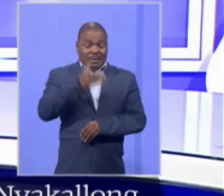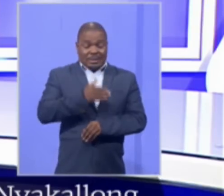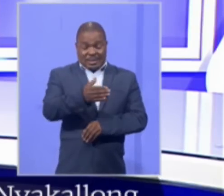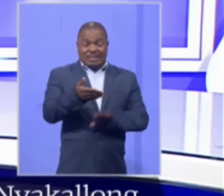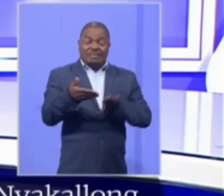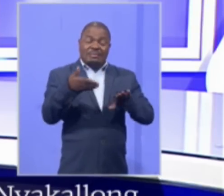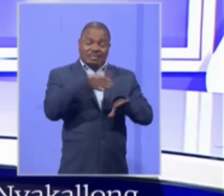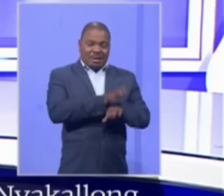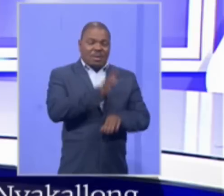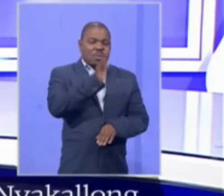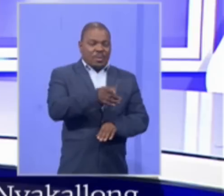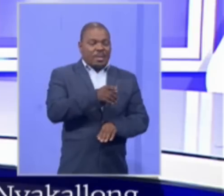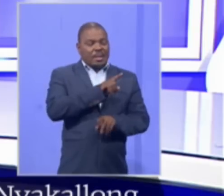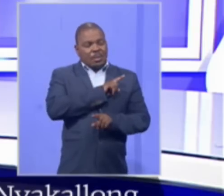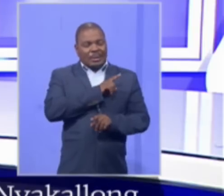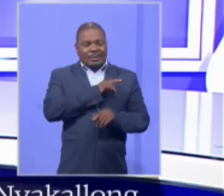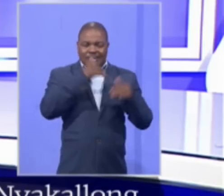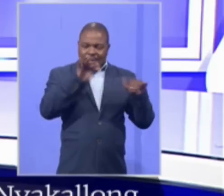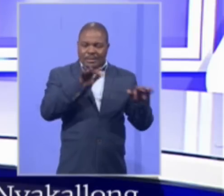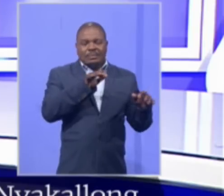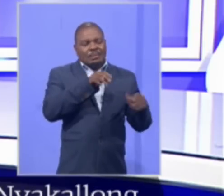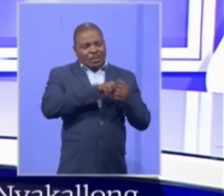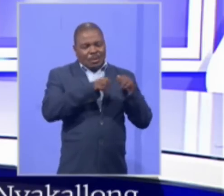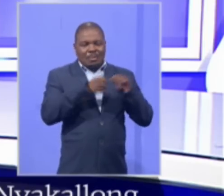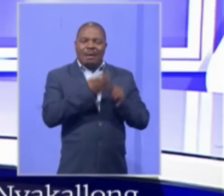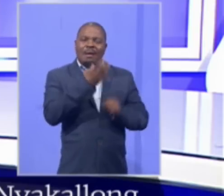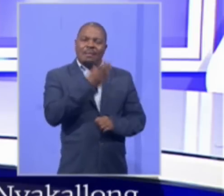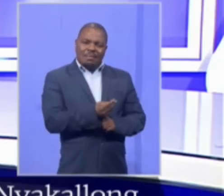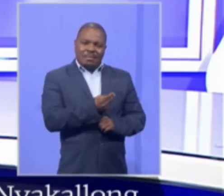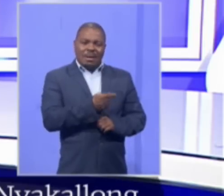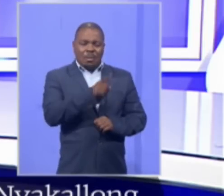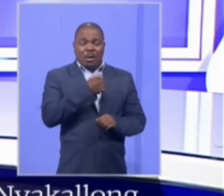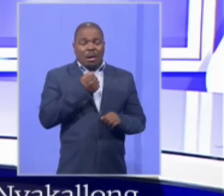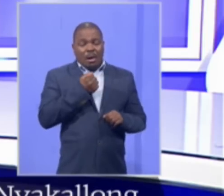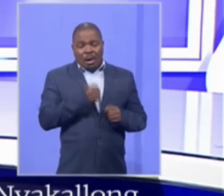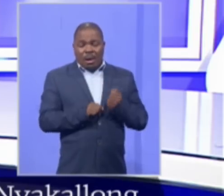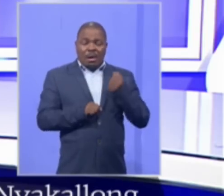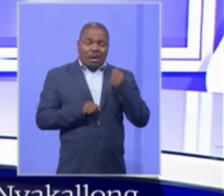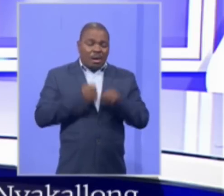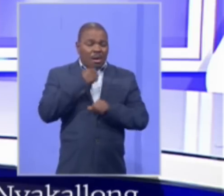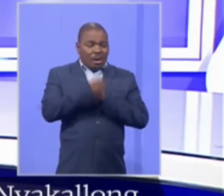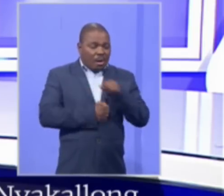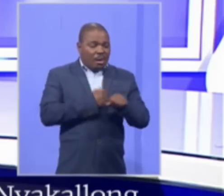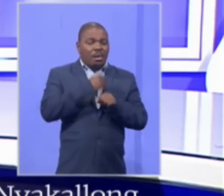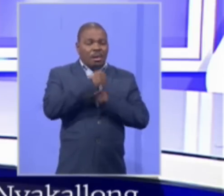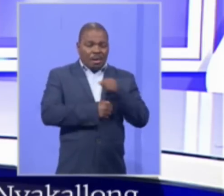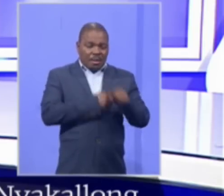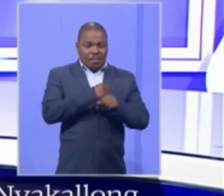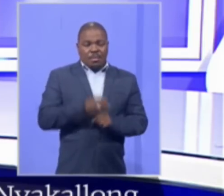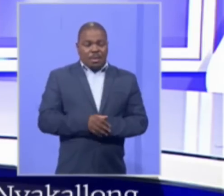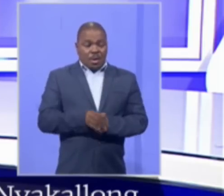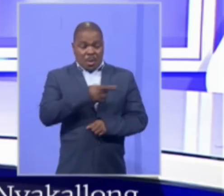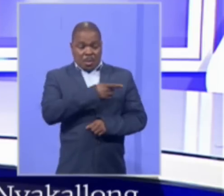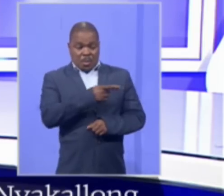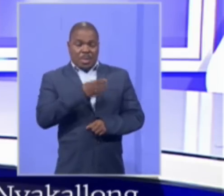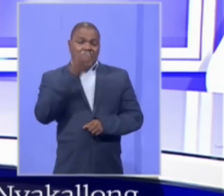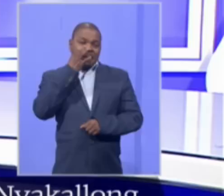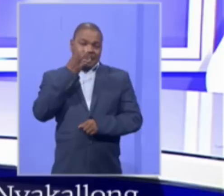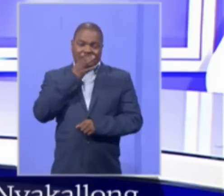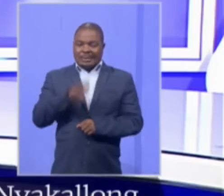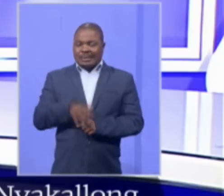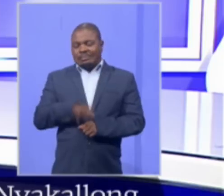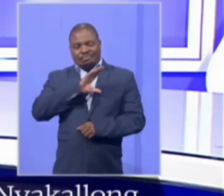dutše ba le seemong seo se hlobaetšago sa lephelo seo ba se kgotleletšego mengwaga-ngwaga. Ba re ba lahlegetšwe ke kholofelo